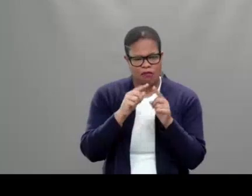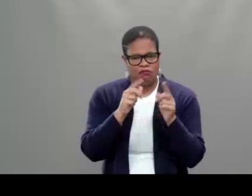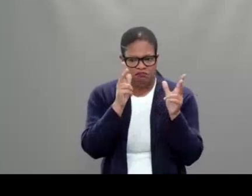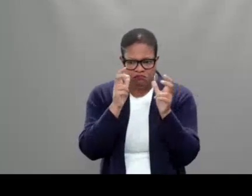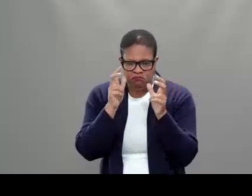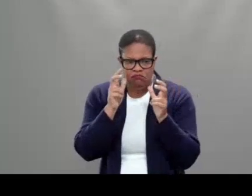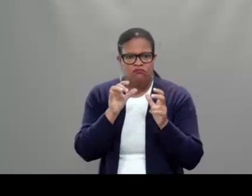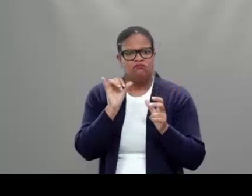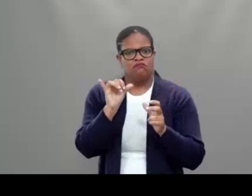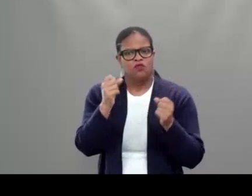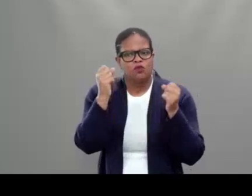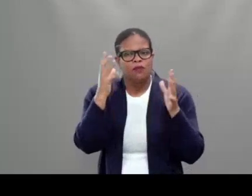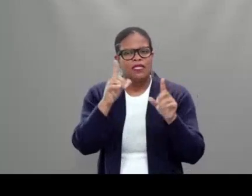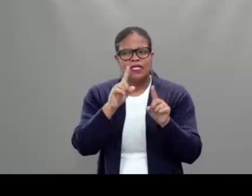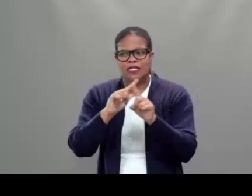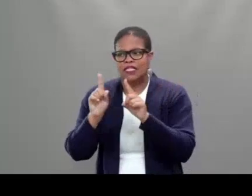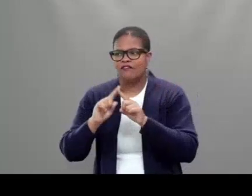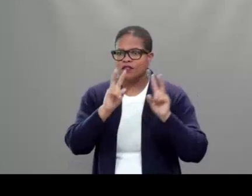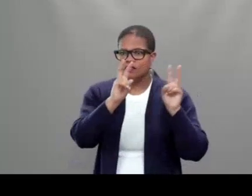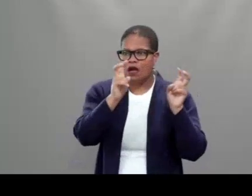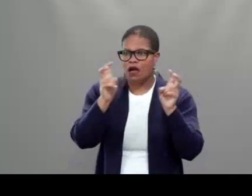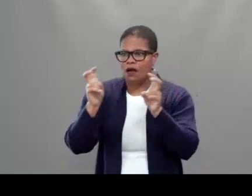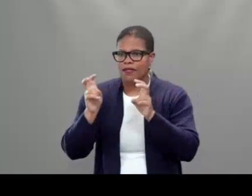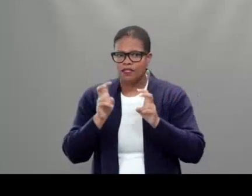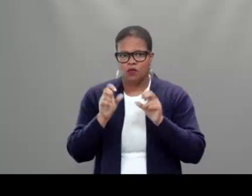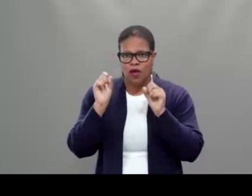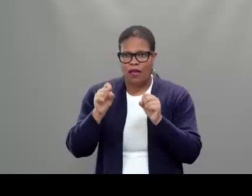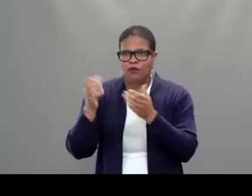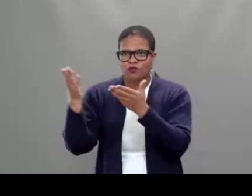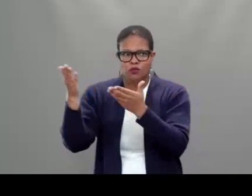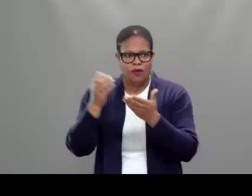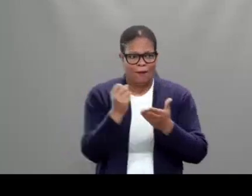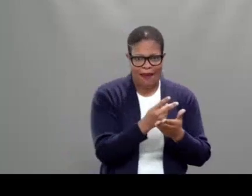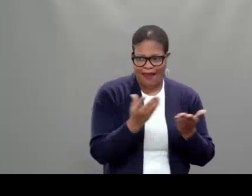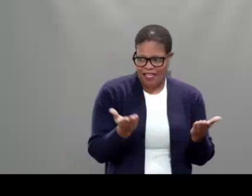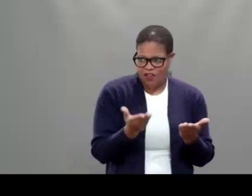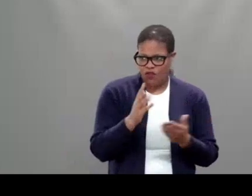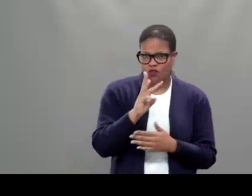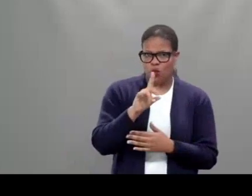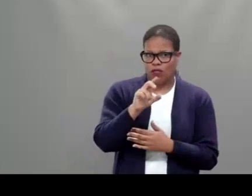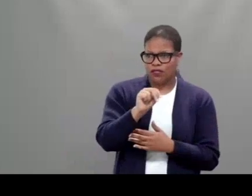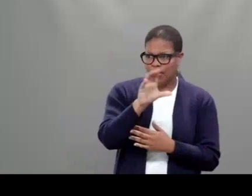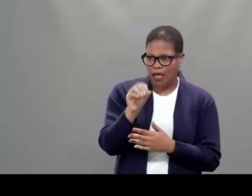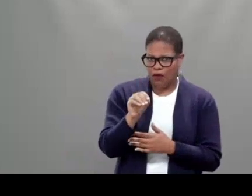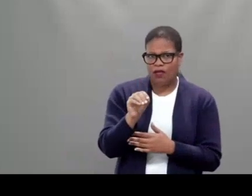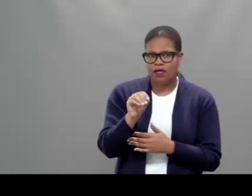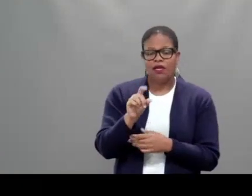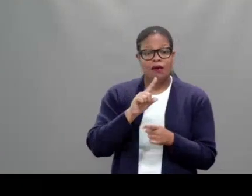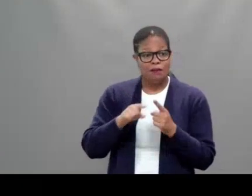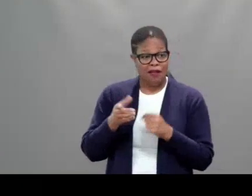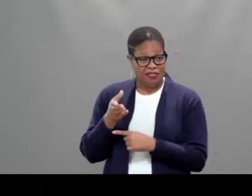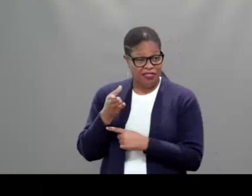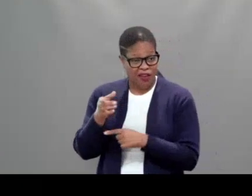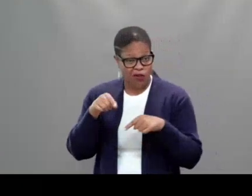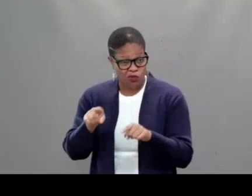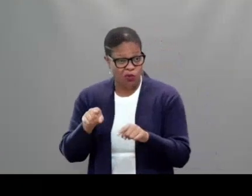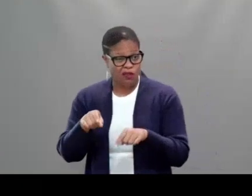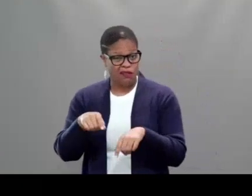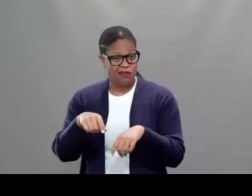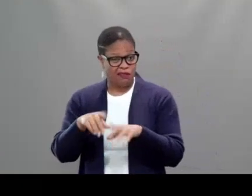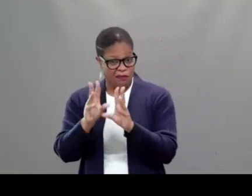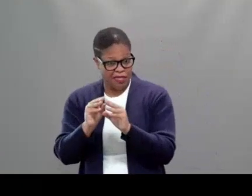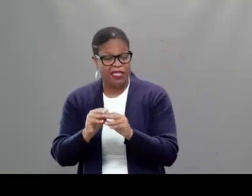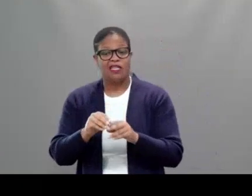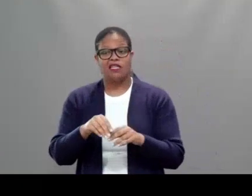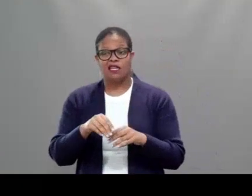many different topics, and able to bring back to Wilson County. And it was encouraged that as